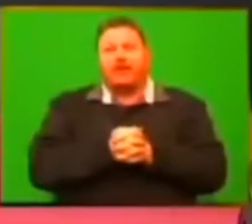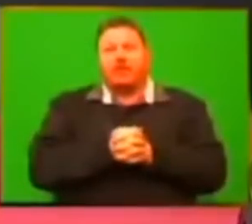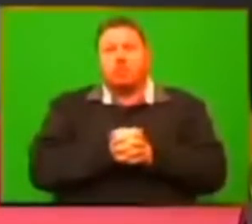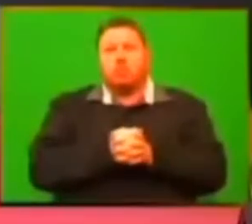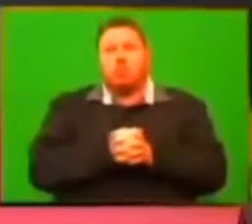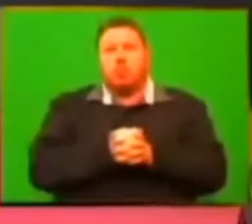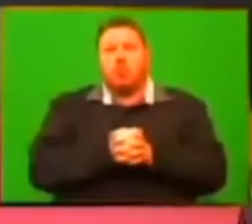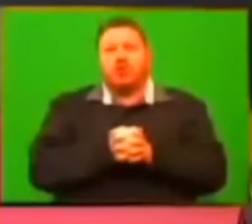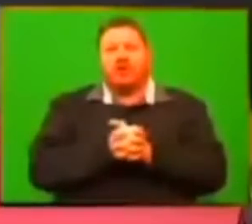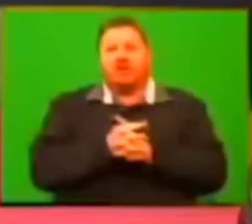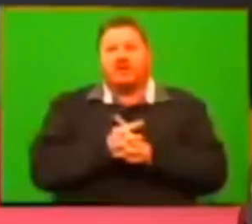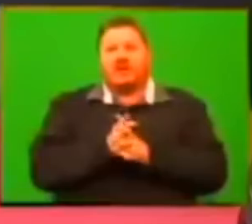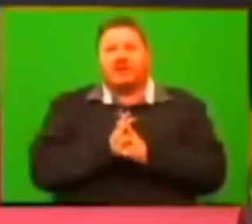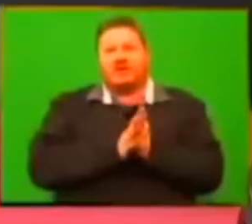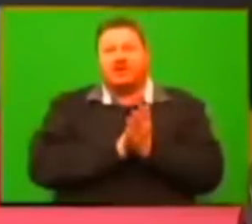Thank you very much.